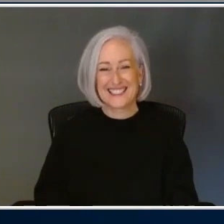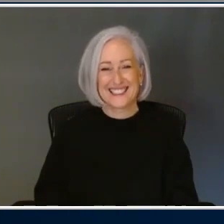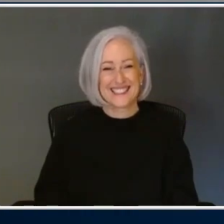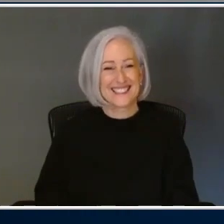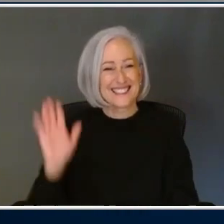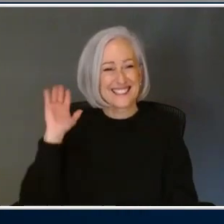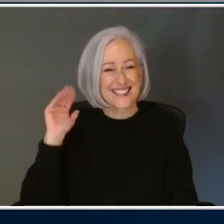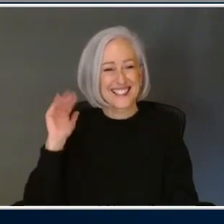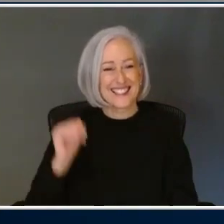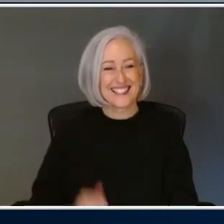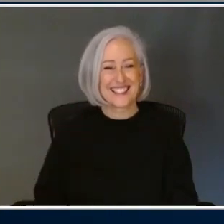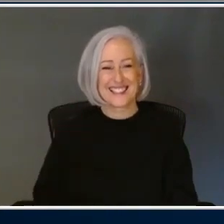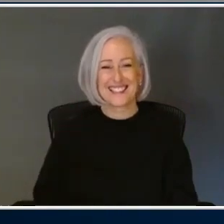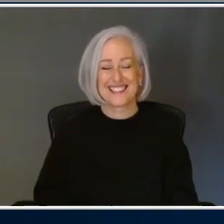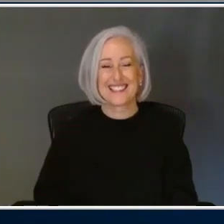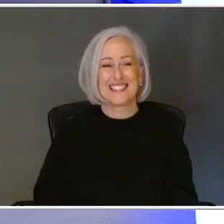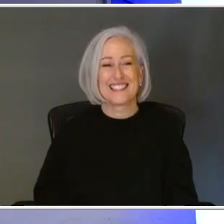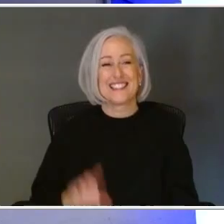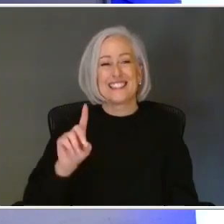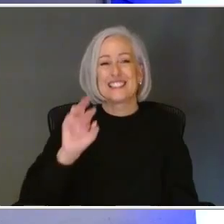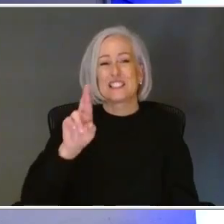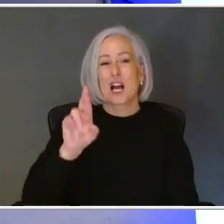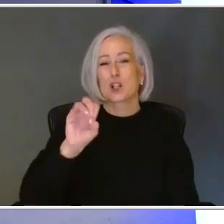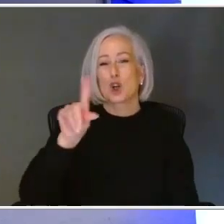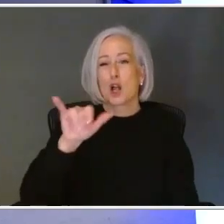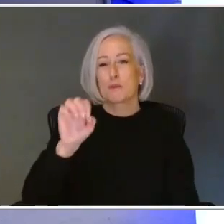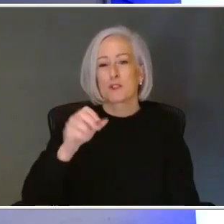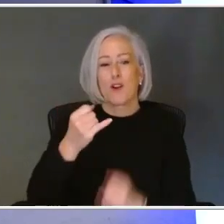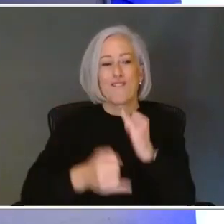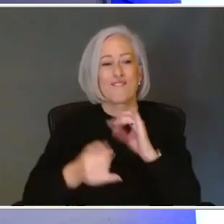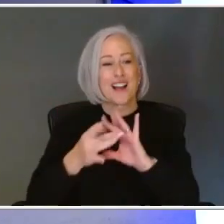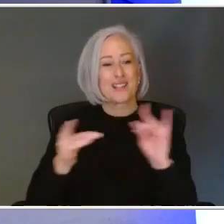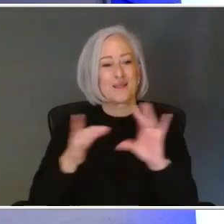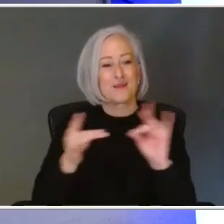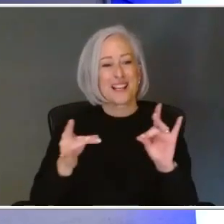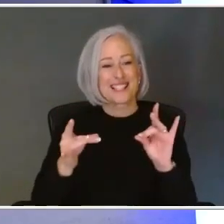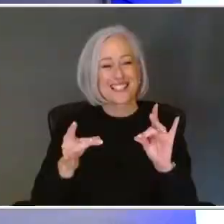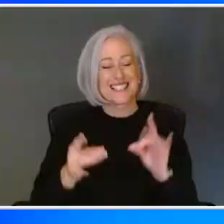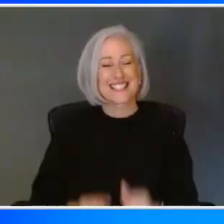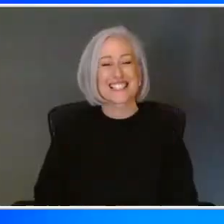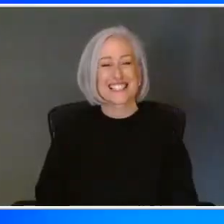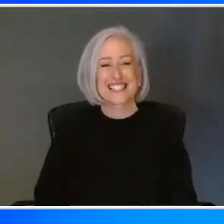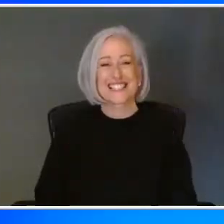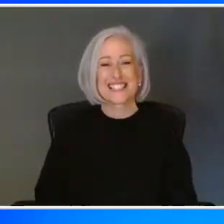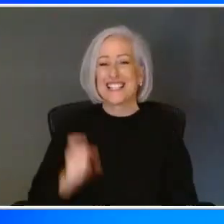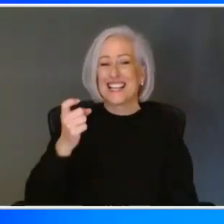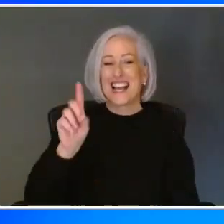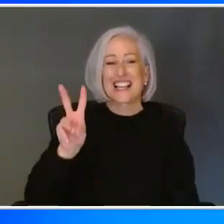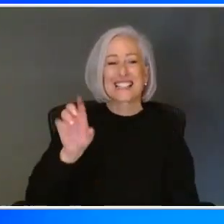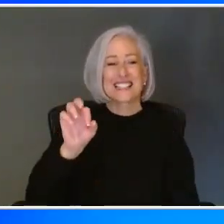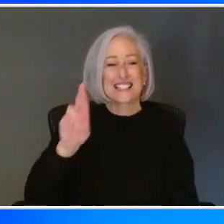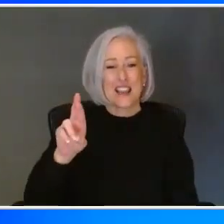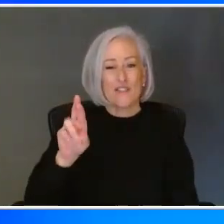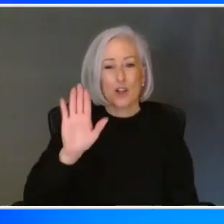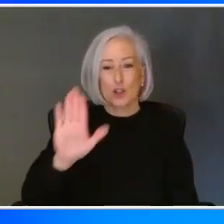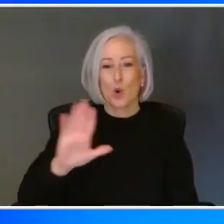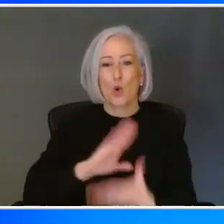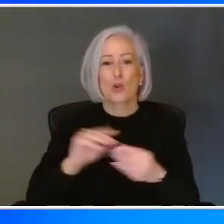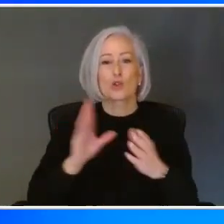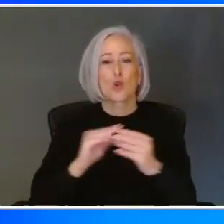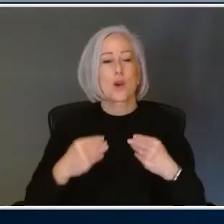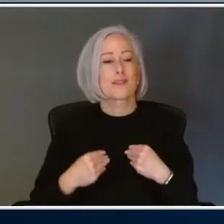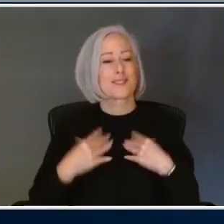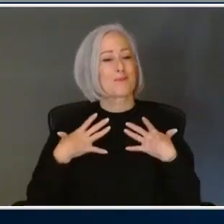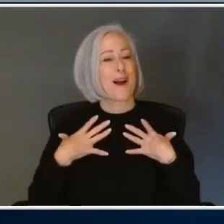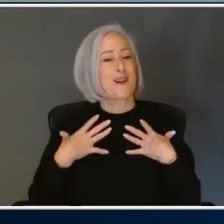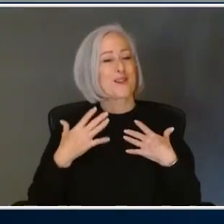Yeah. Dr. Ebersol, final thoughts or final message to Xavier? Well, I'll tell you what, Xavier, your story inspires people every day.